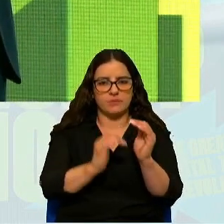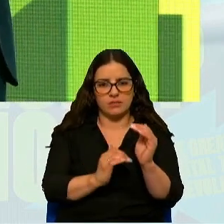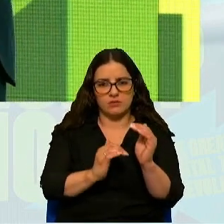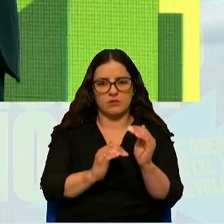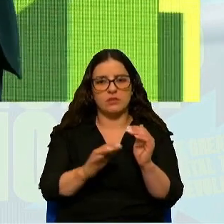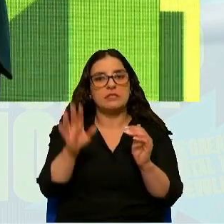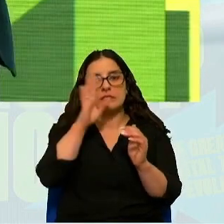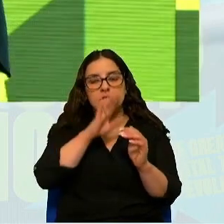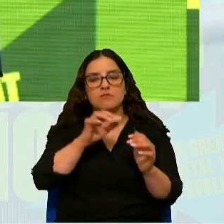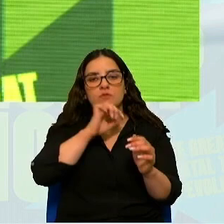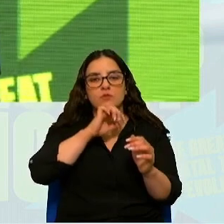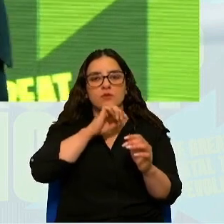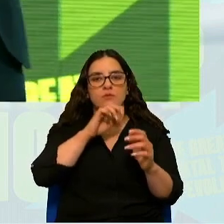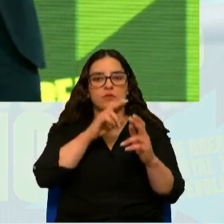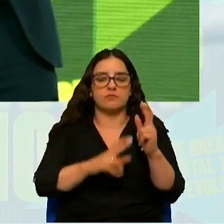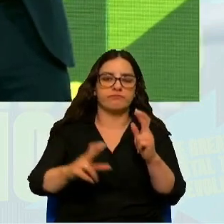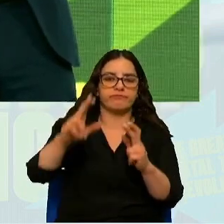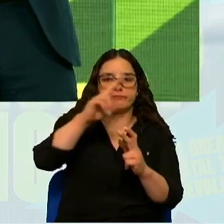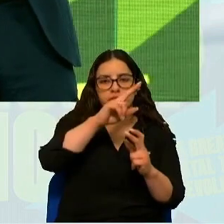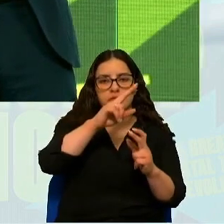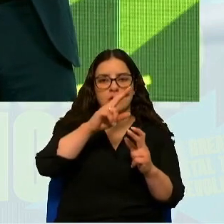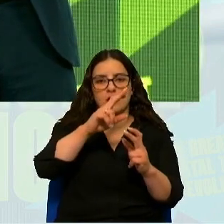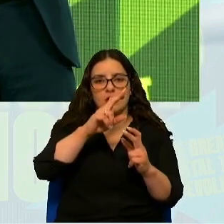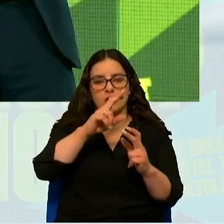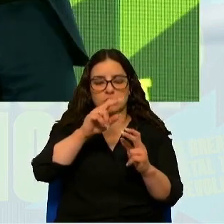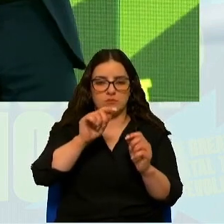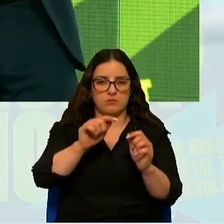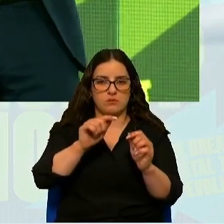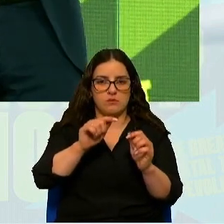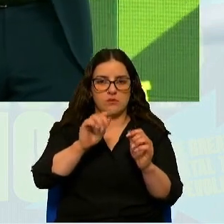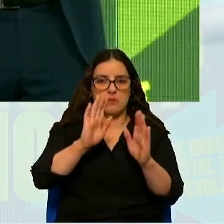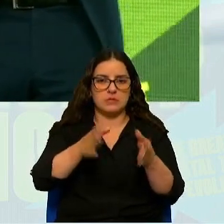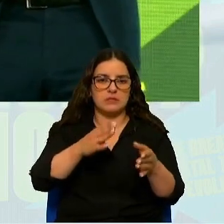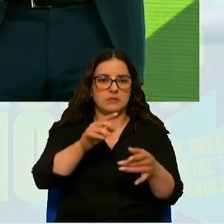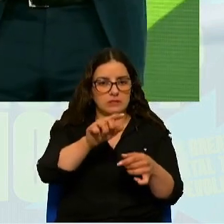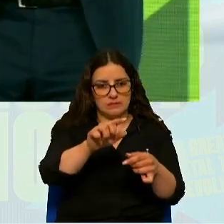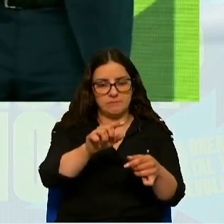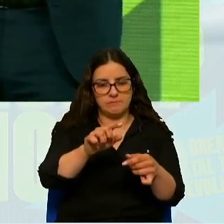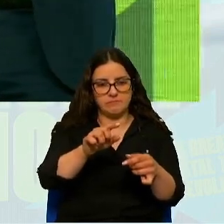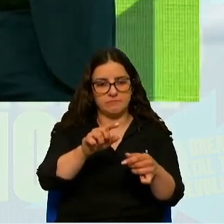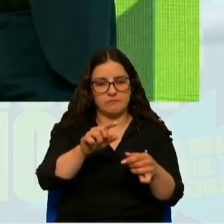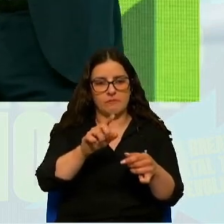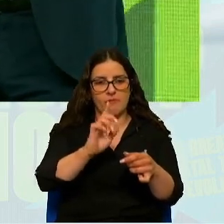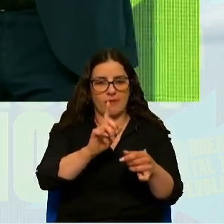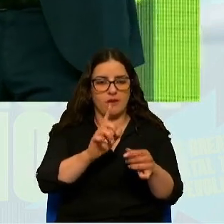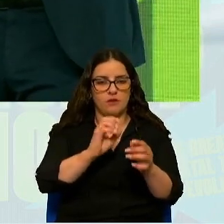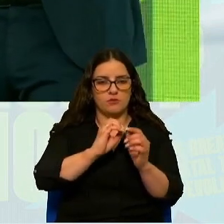need a source where I can control well the entropy. This is the generator of quantum